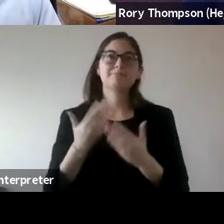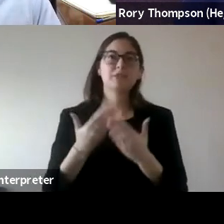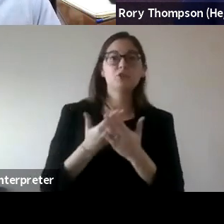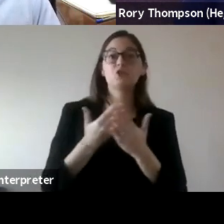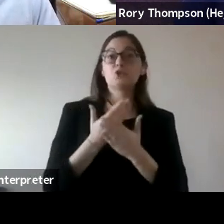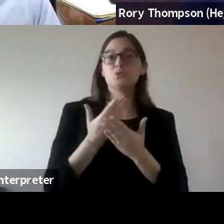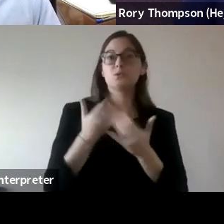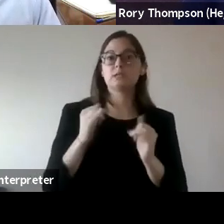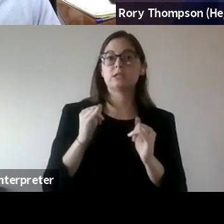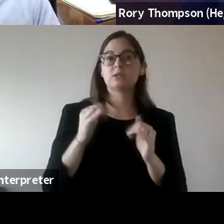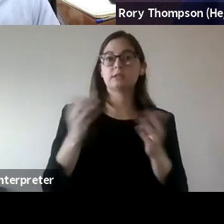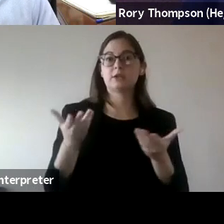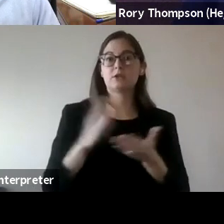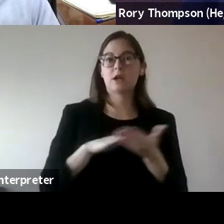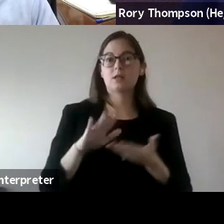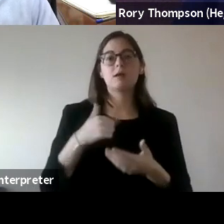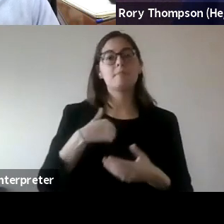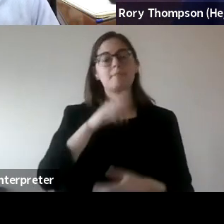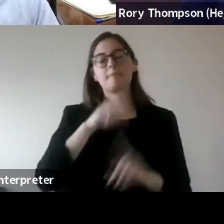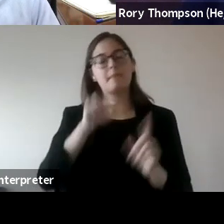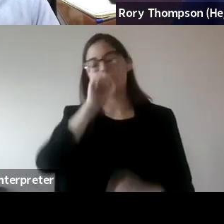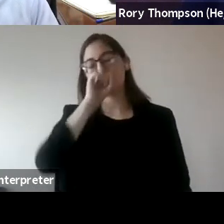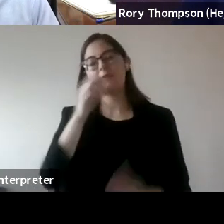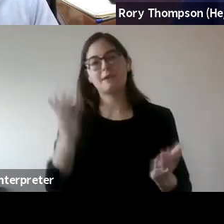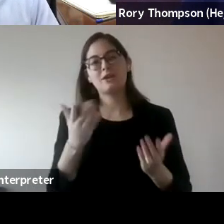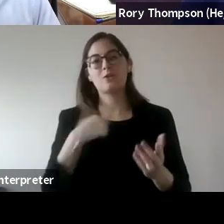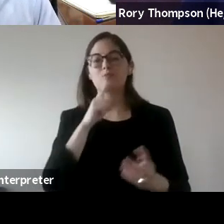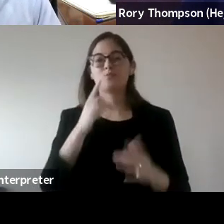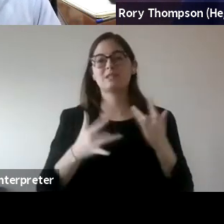but I absolutely love being here and I'm really excited about the conversation this evening.